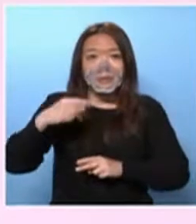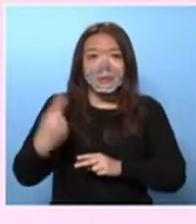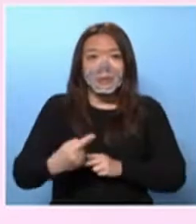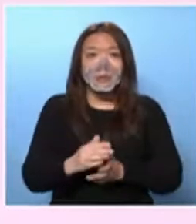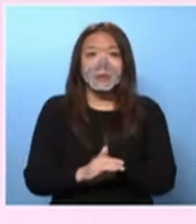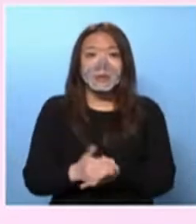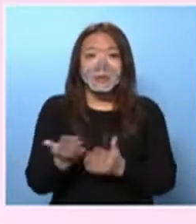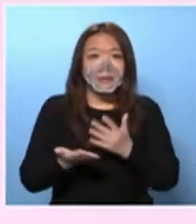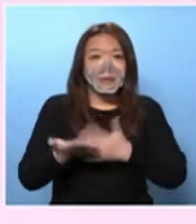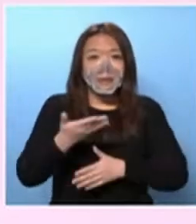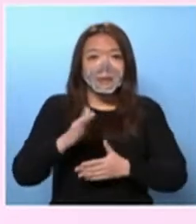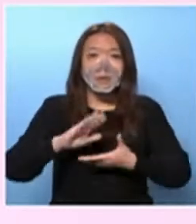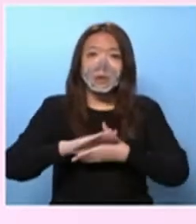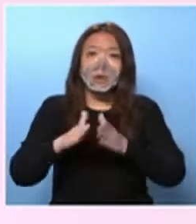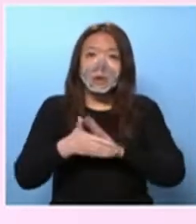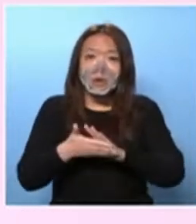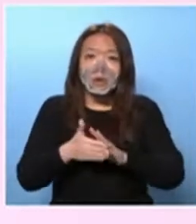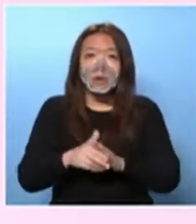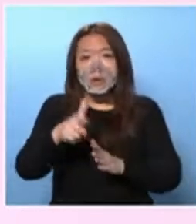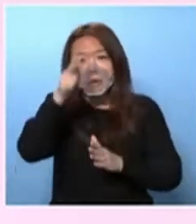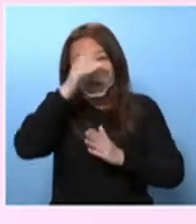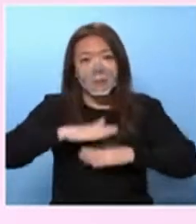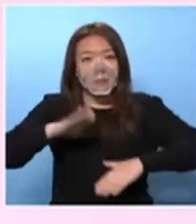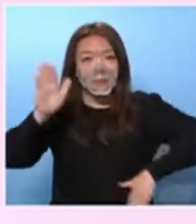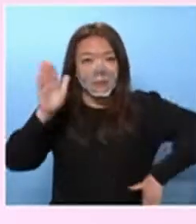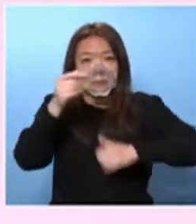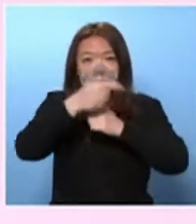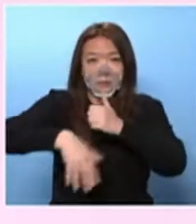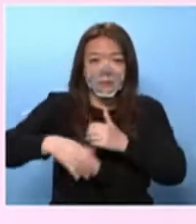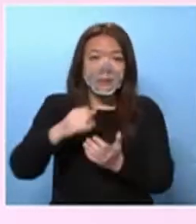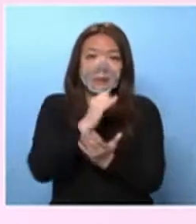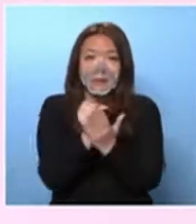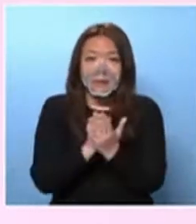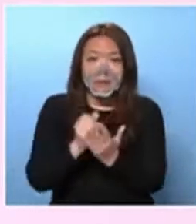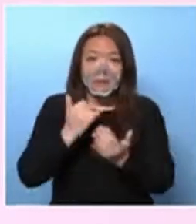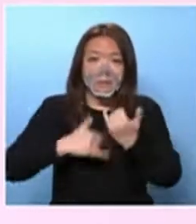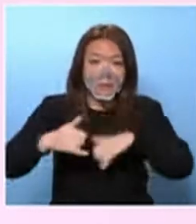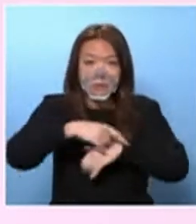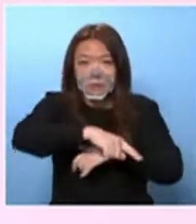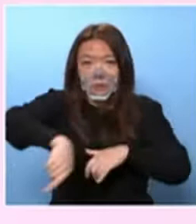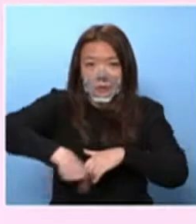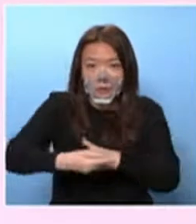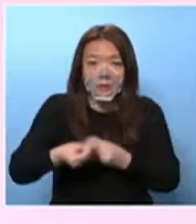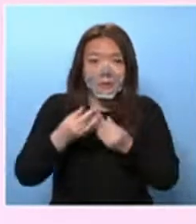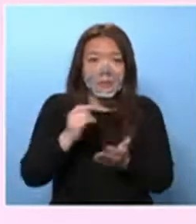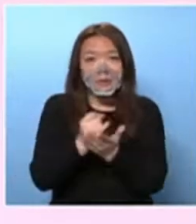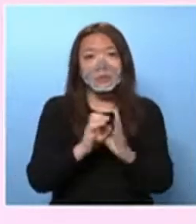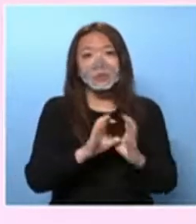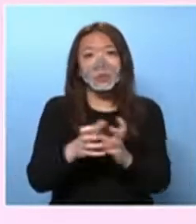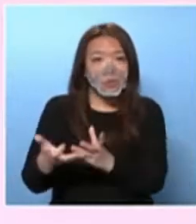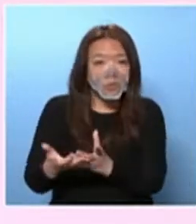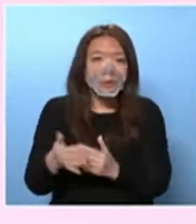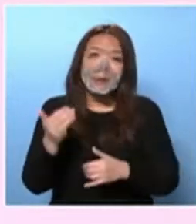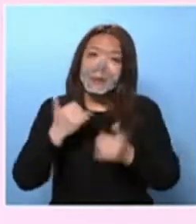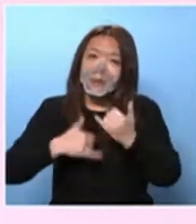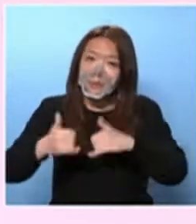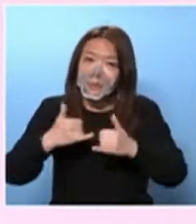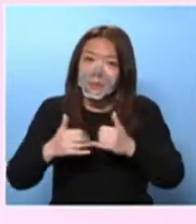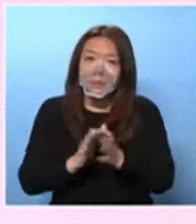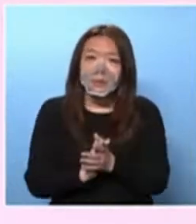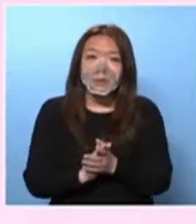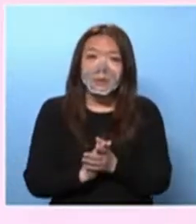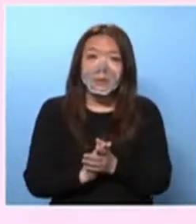the provision of structured training. I will also set aside $70 million to upgrade the facilities of the performing venues under